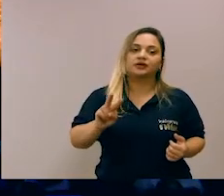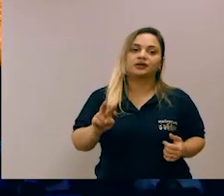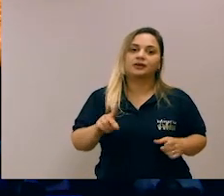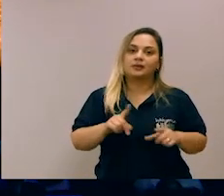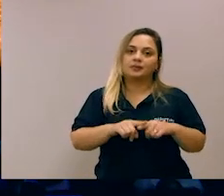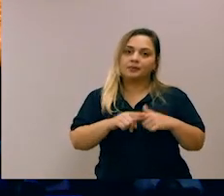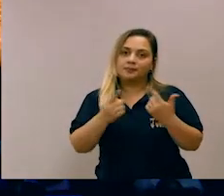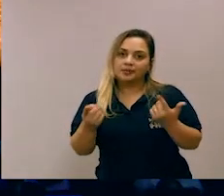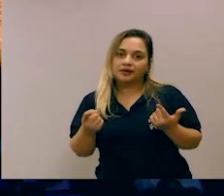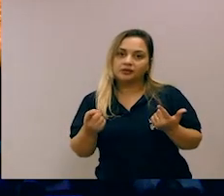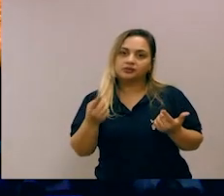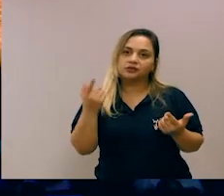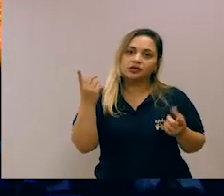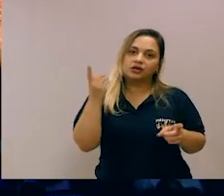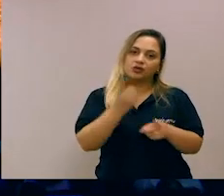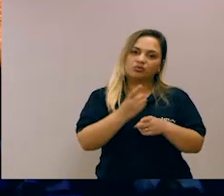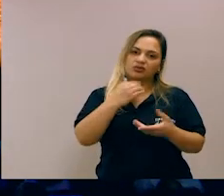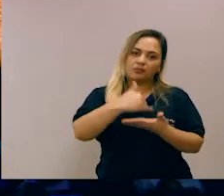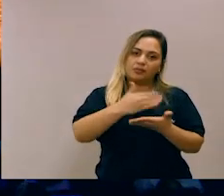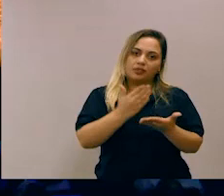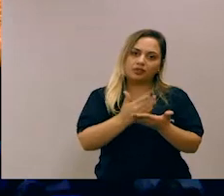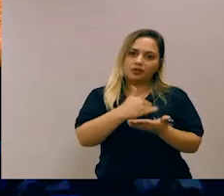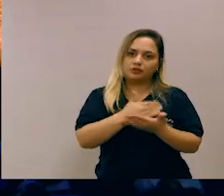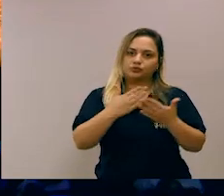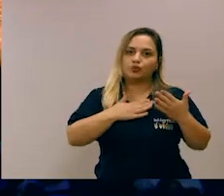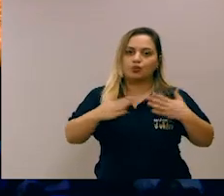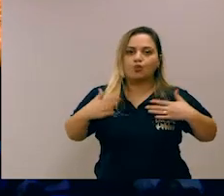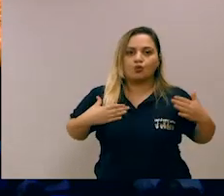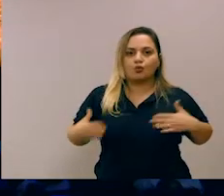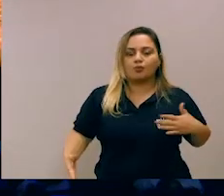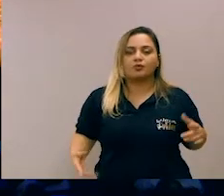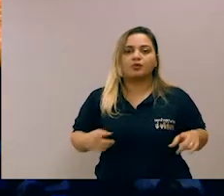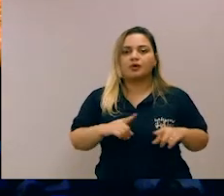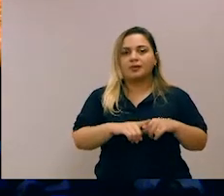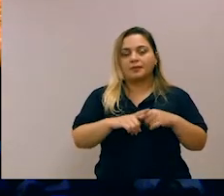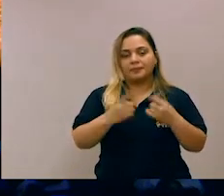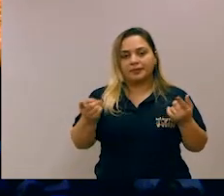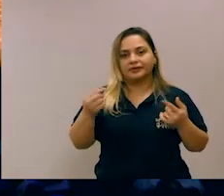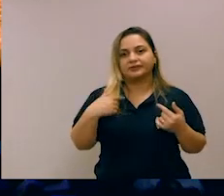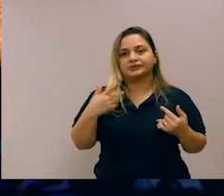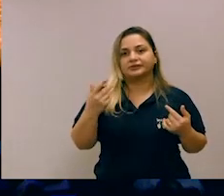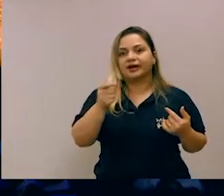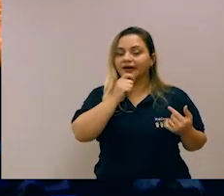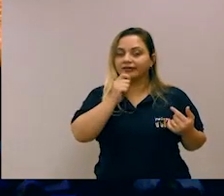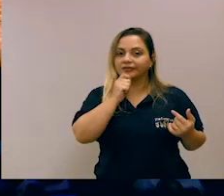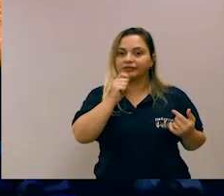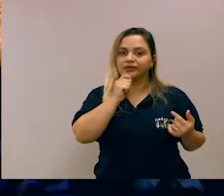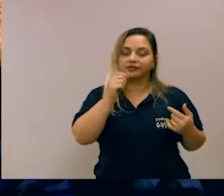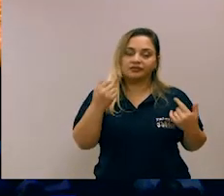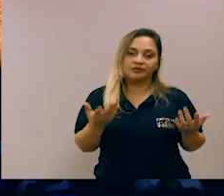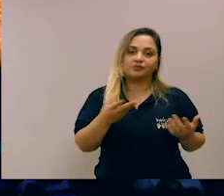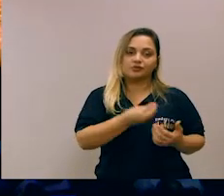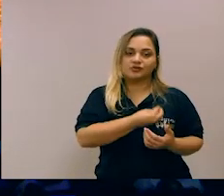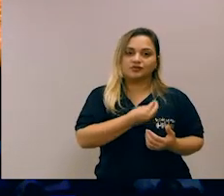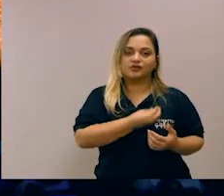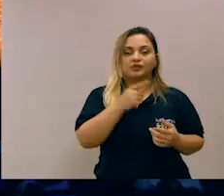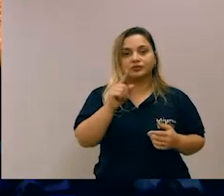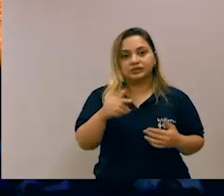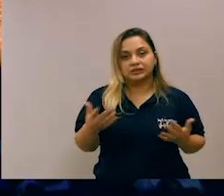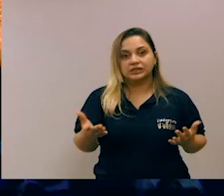more re-identification than identifications themselves. So this is the strategy that we've been using until